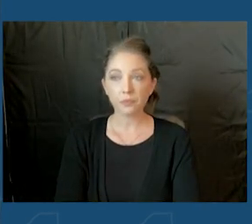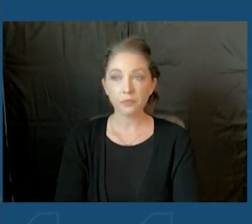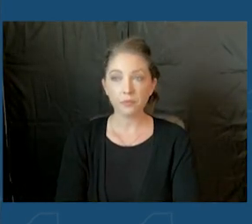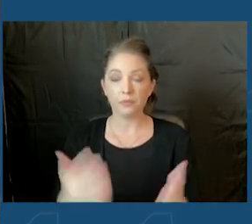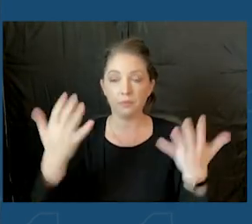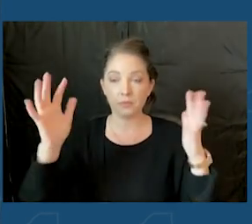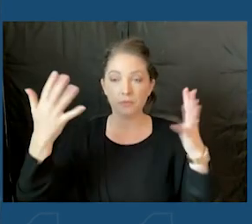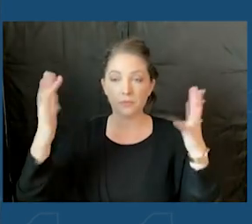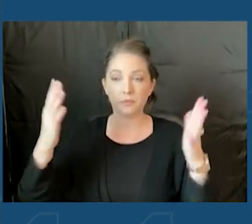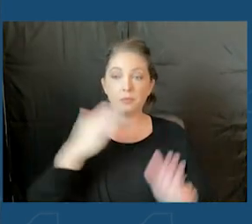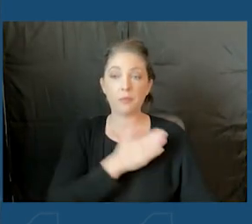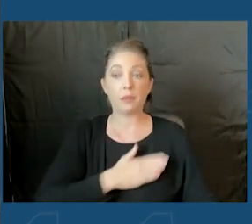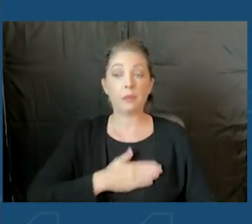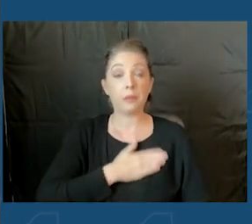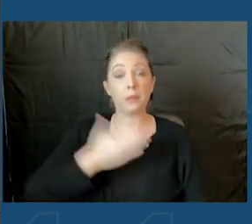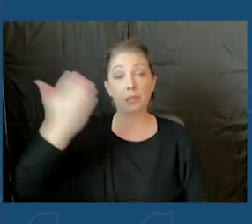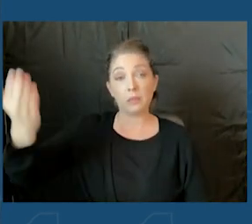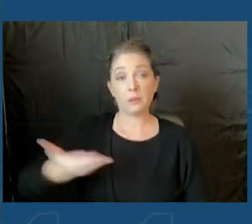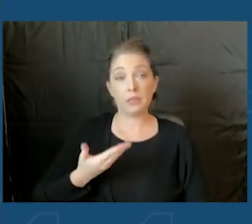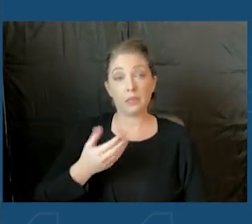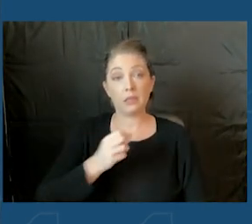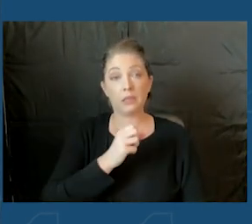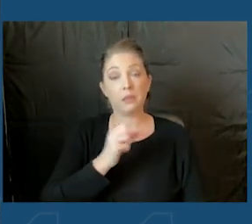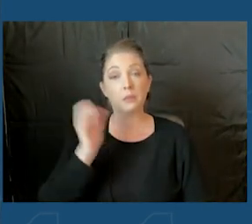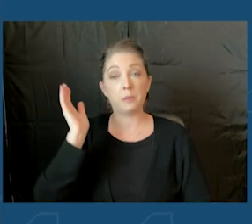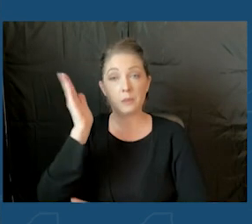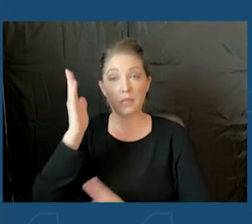Please welcome to the podium Speaker Carl Hayes.